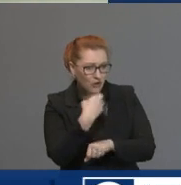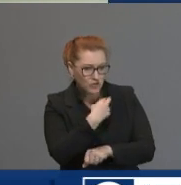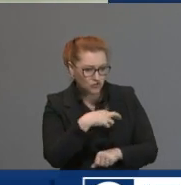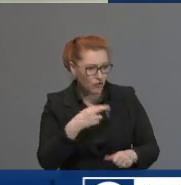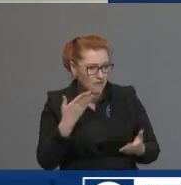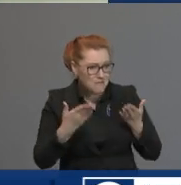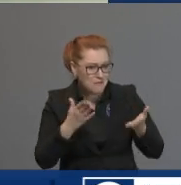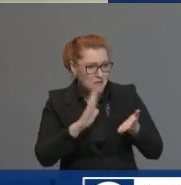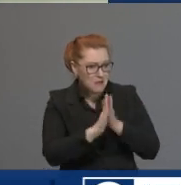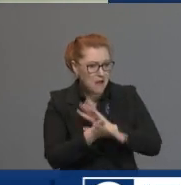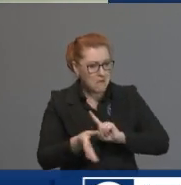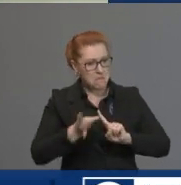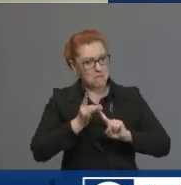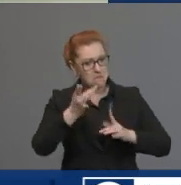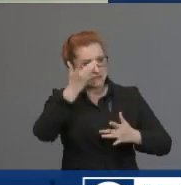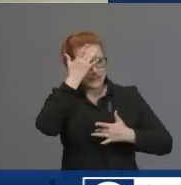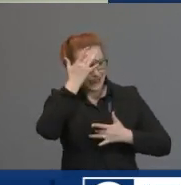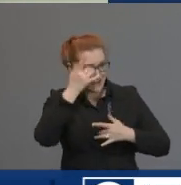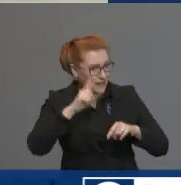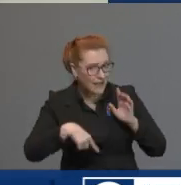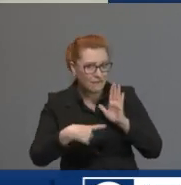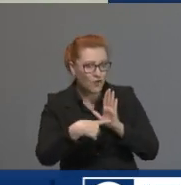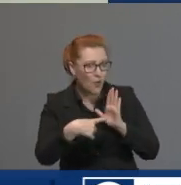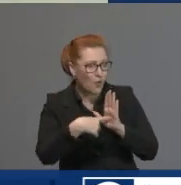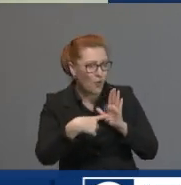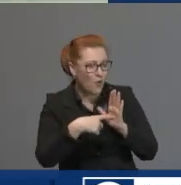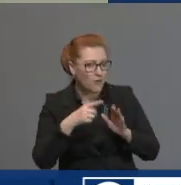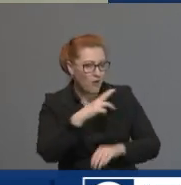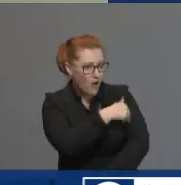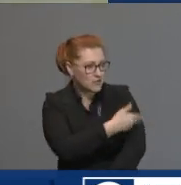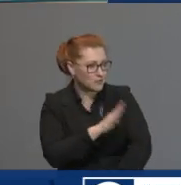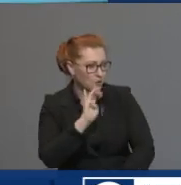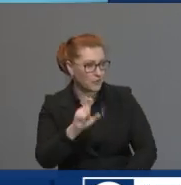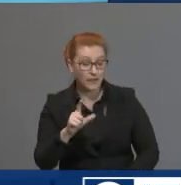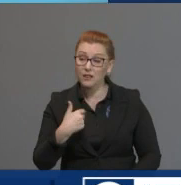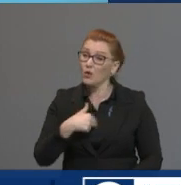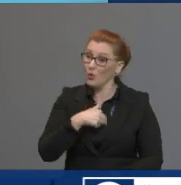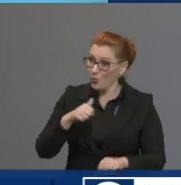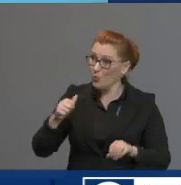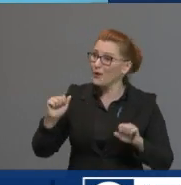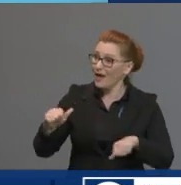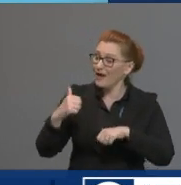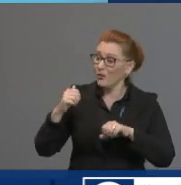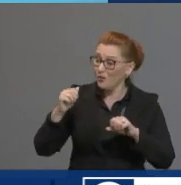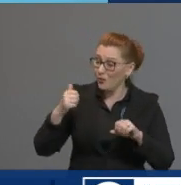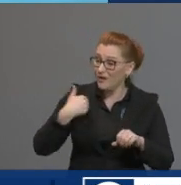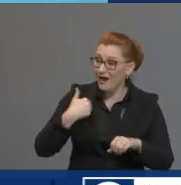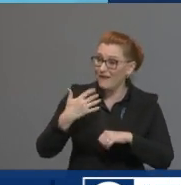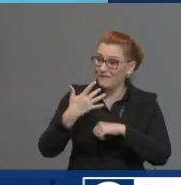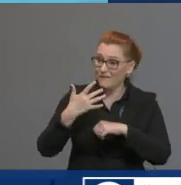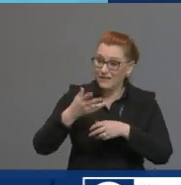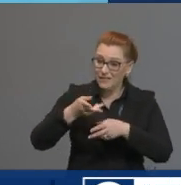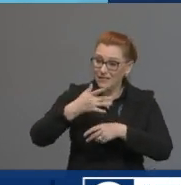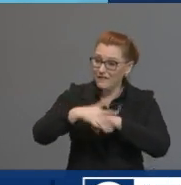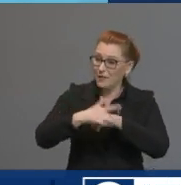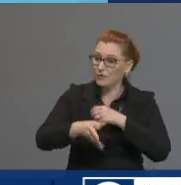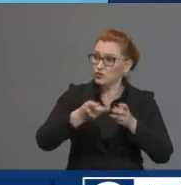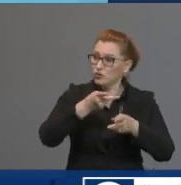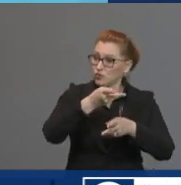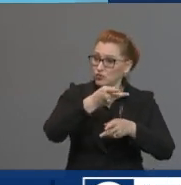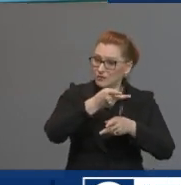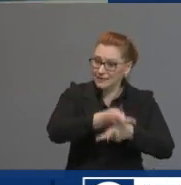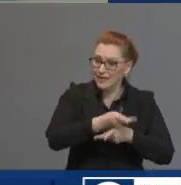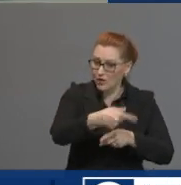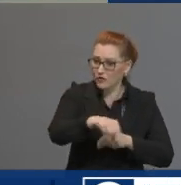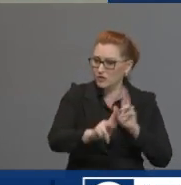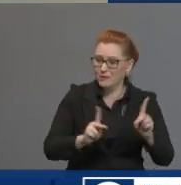they're going back to work, and they may not be able to afford if And they do we get really have sick. the And you thought ability about to the care and comfort for them. system No of one payments. will be turned The away. medical